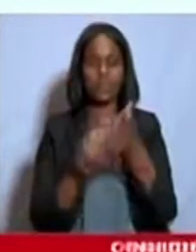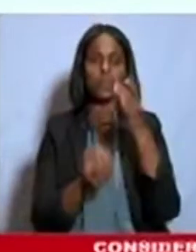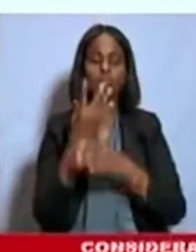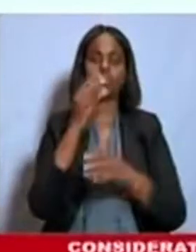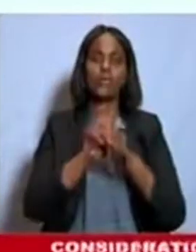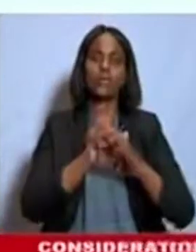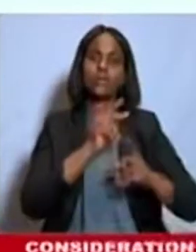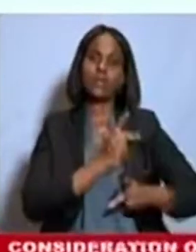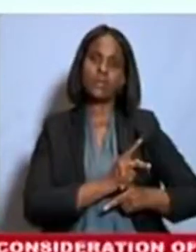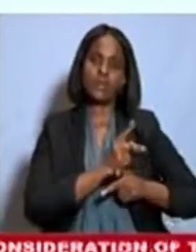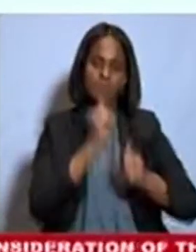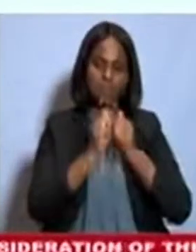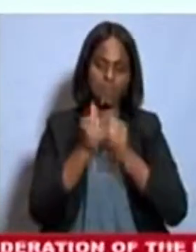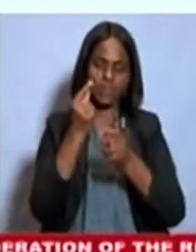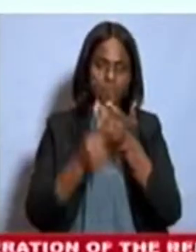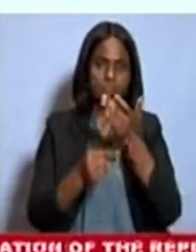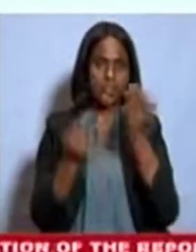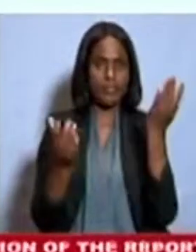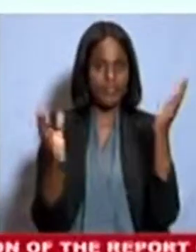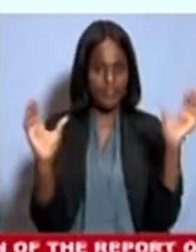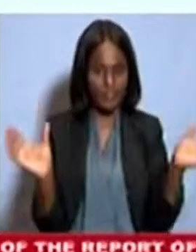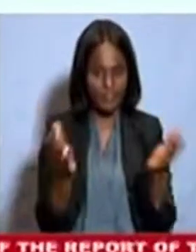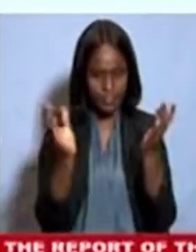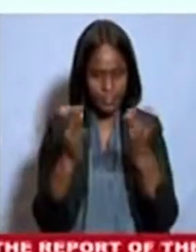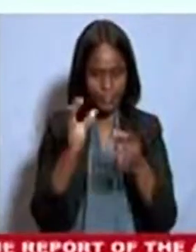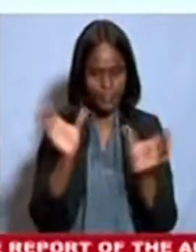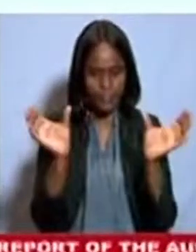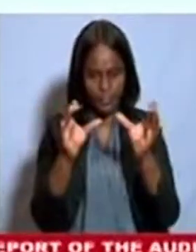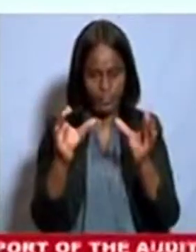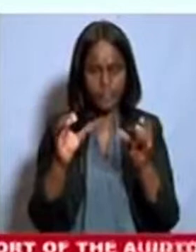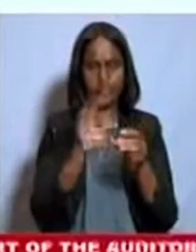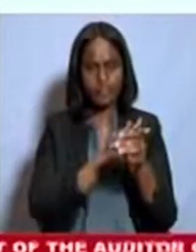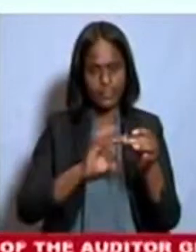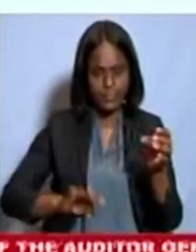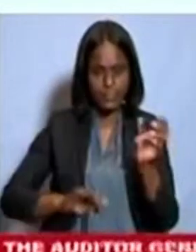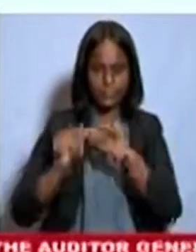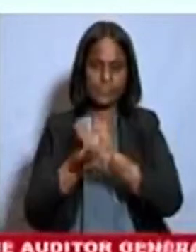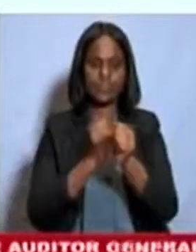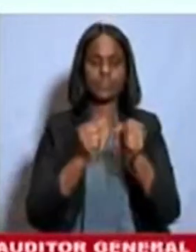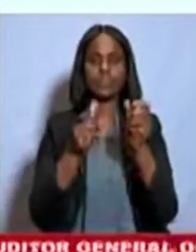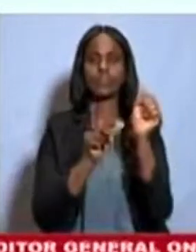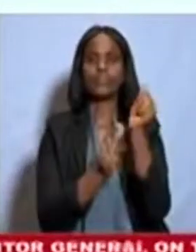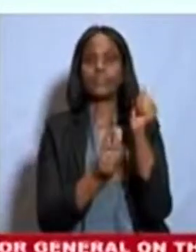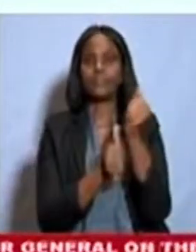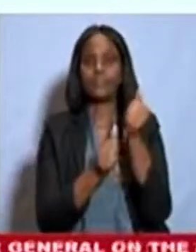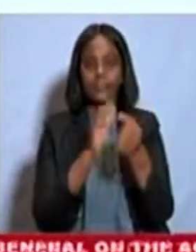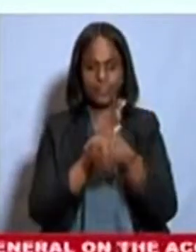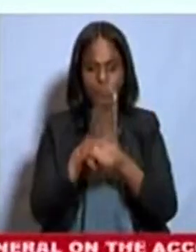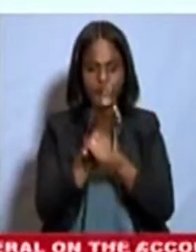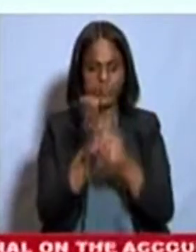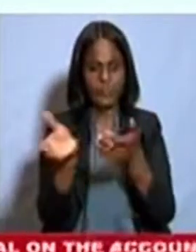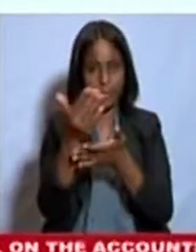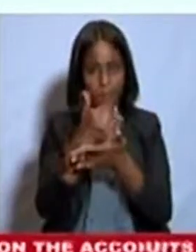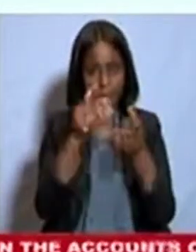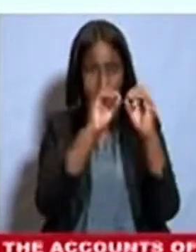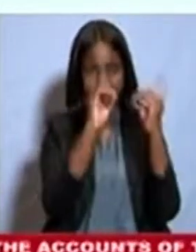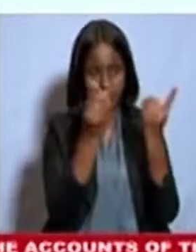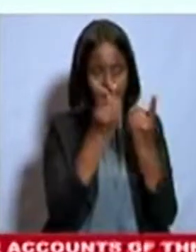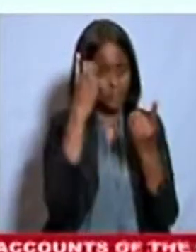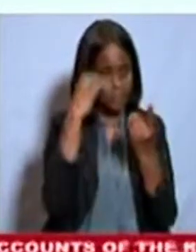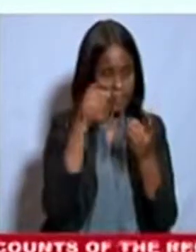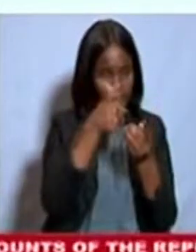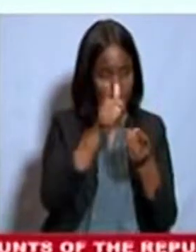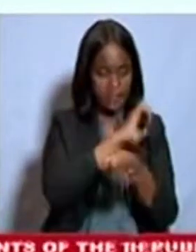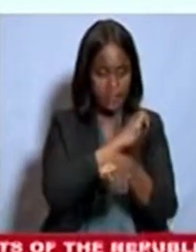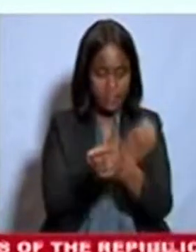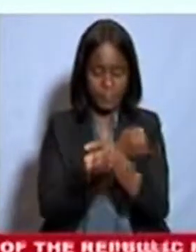kind, which promotes communities' food security grain bags. Once collected, the district officers are empowered